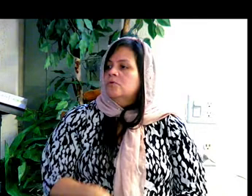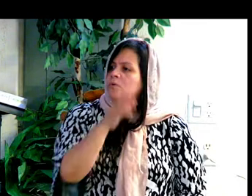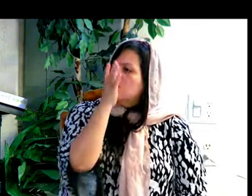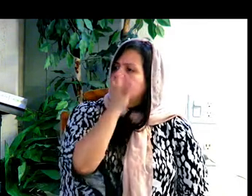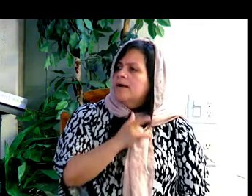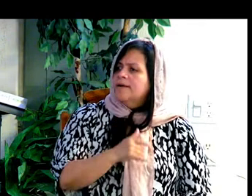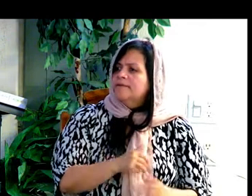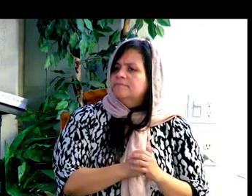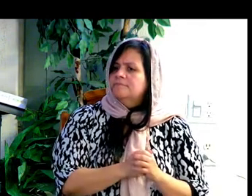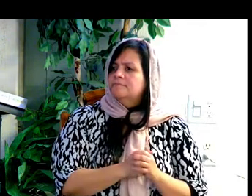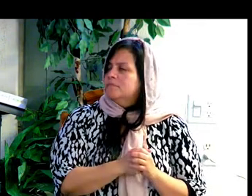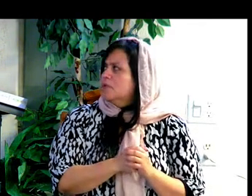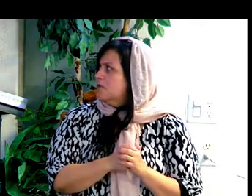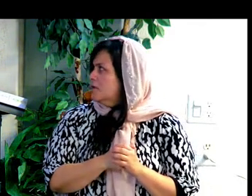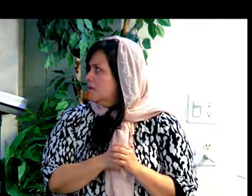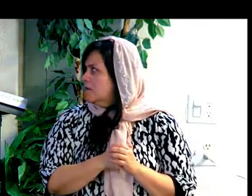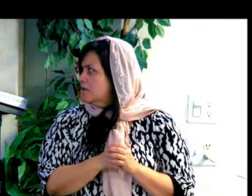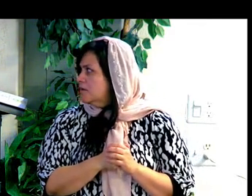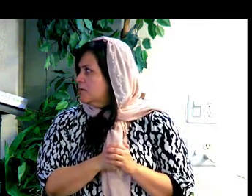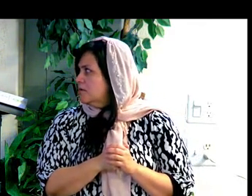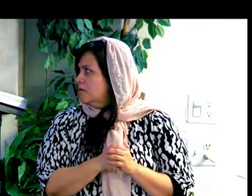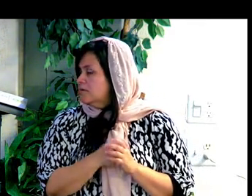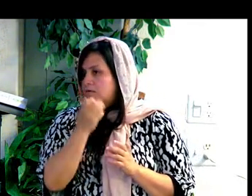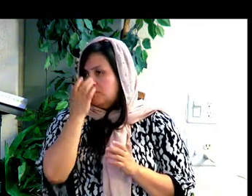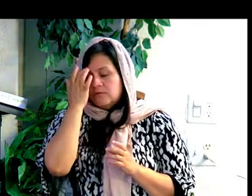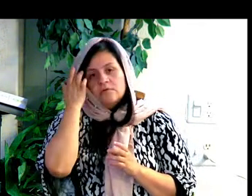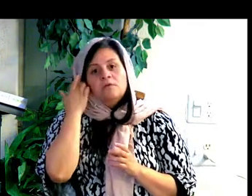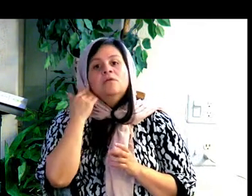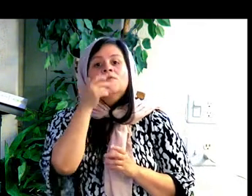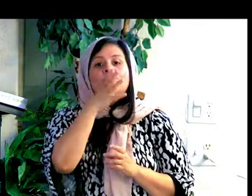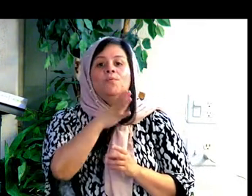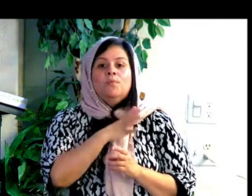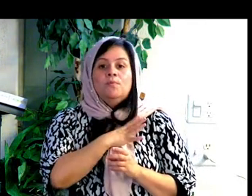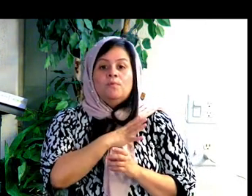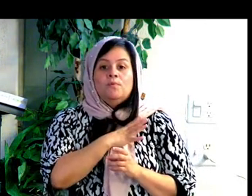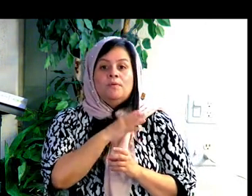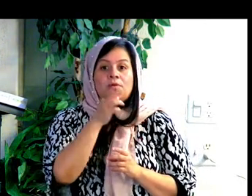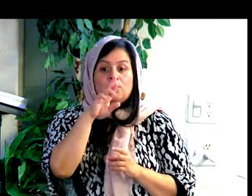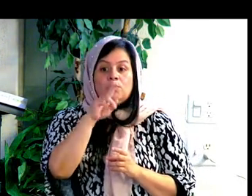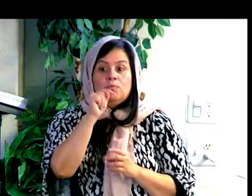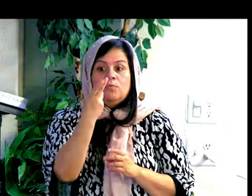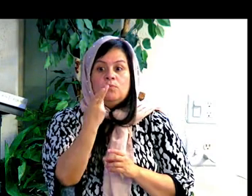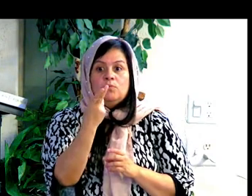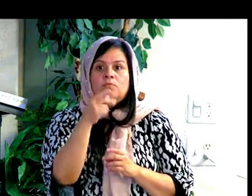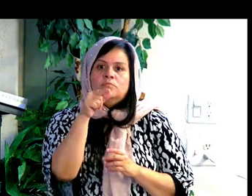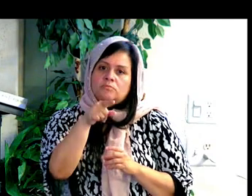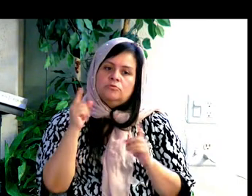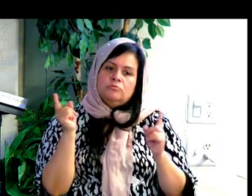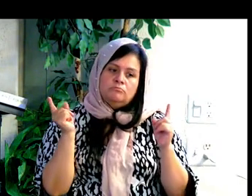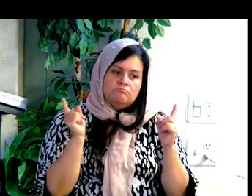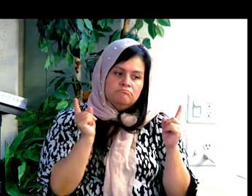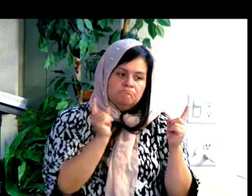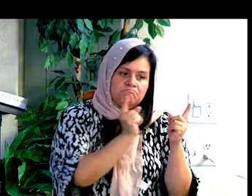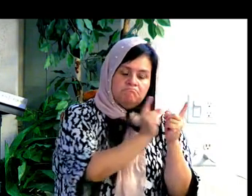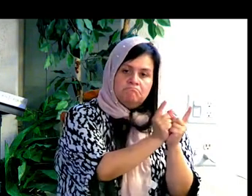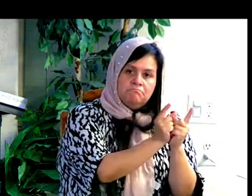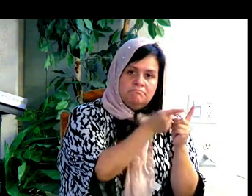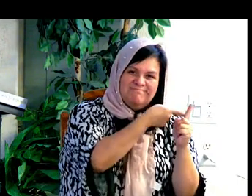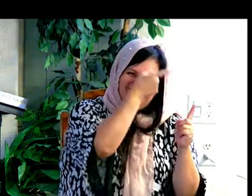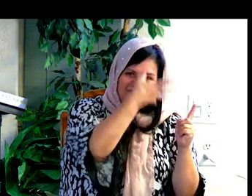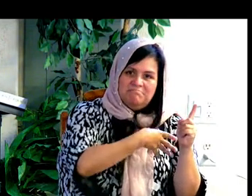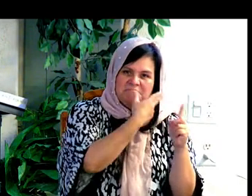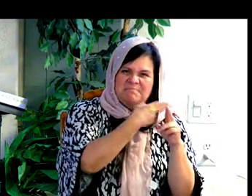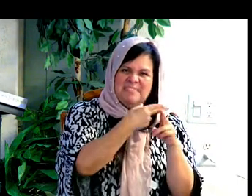feet of Boaz during the time of the harvest.